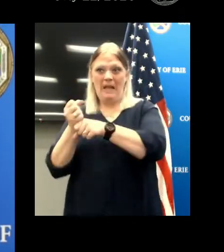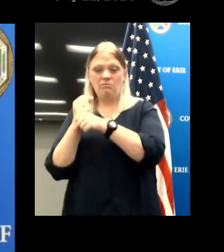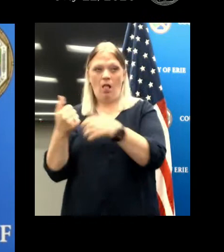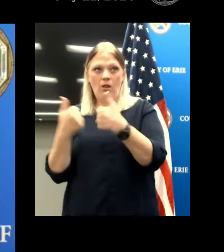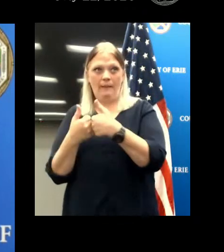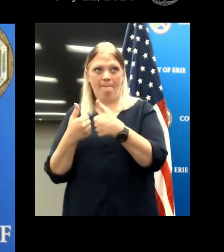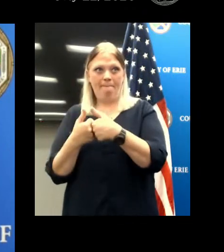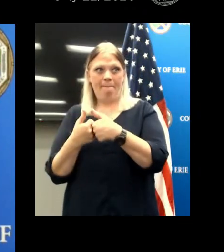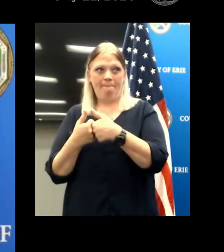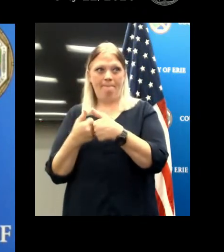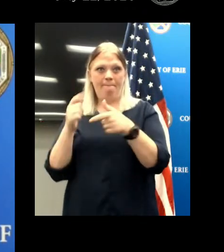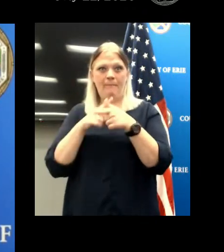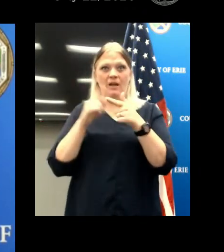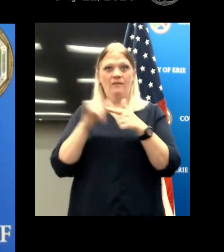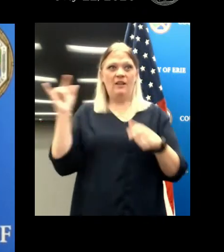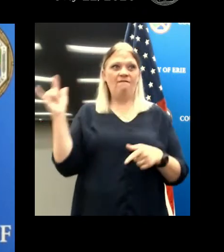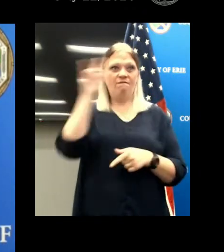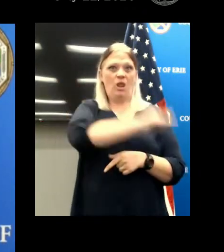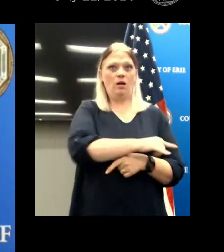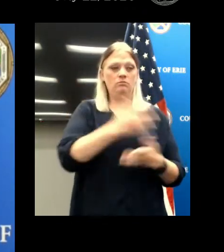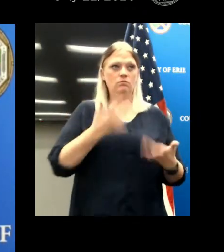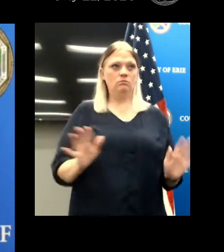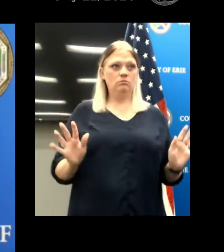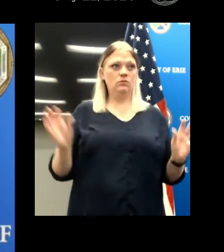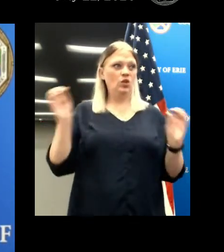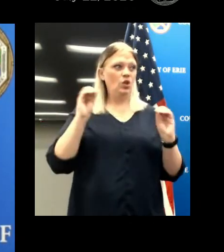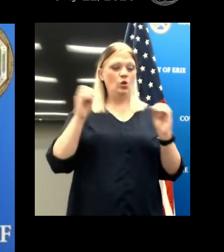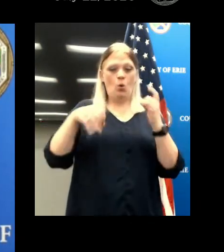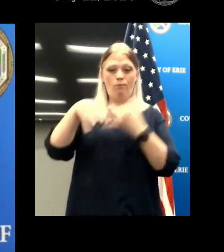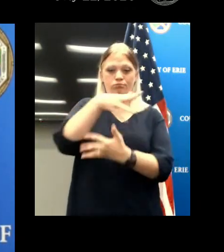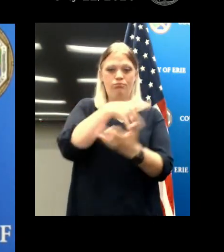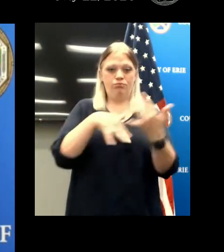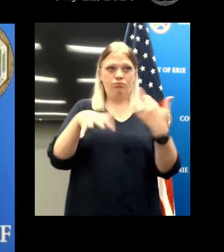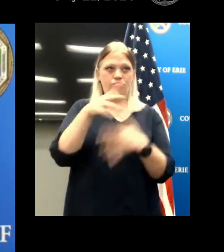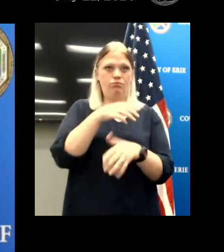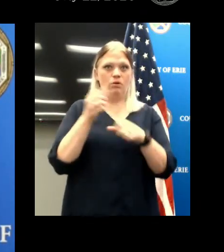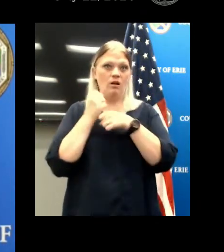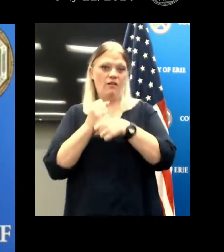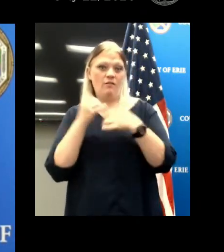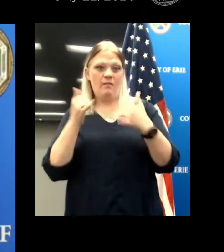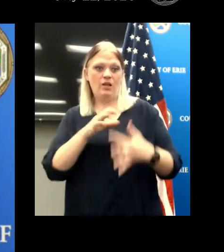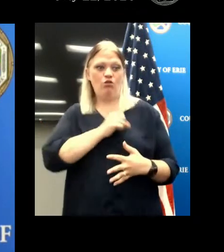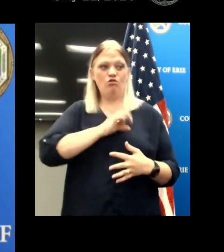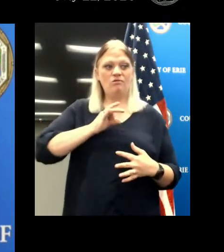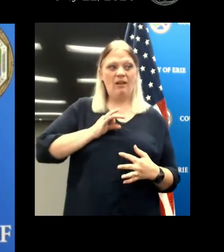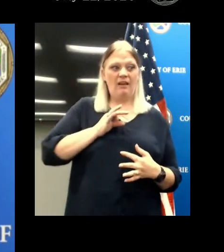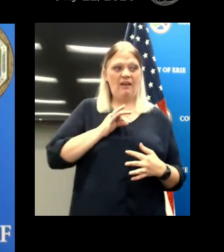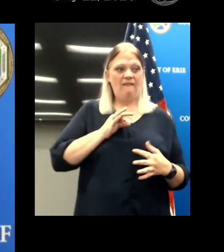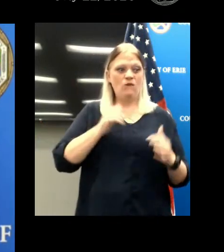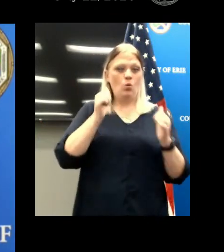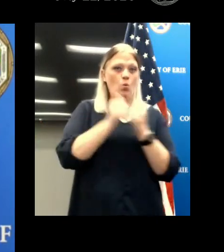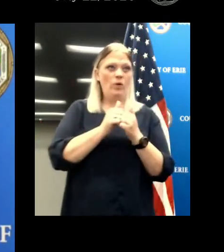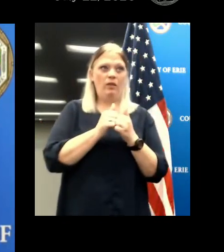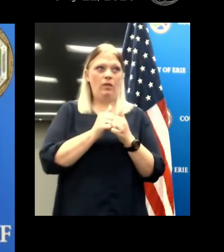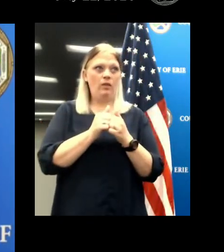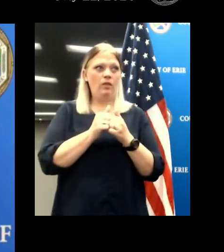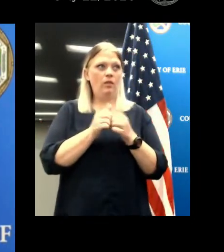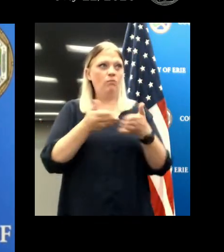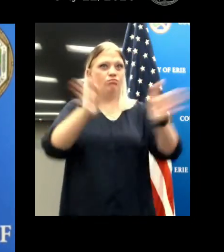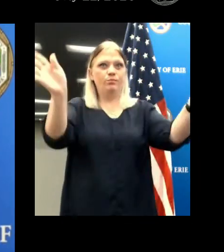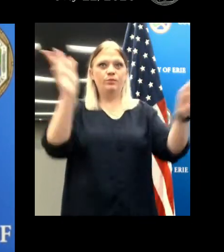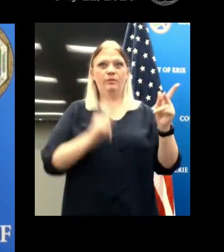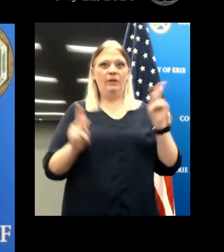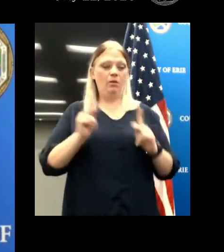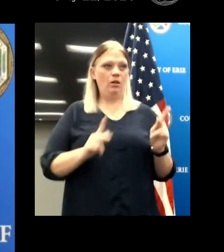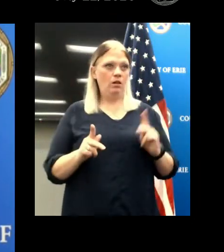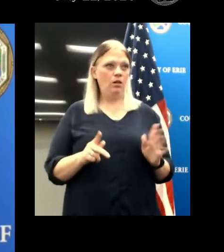game, and then fly back out. No commingling of baseball players, staff, with the general public.